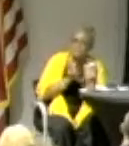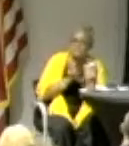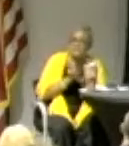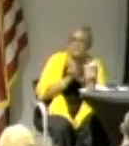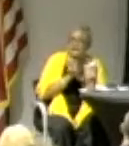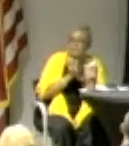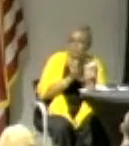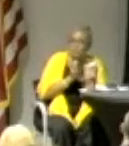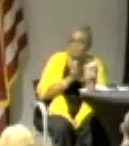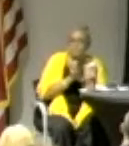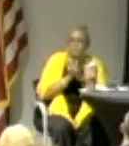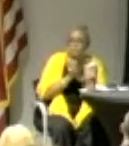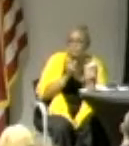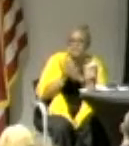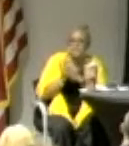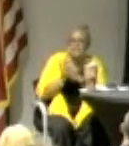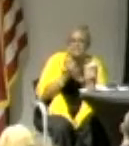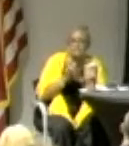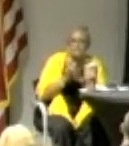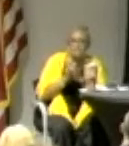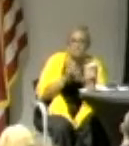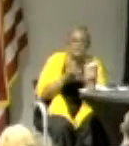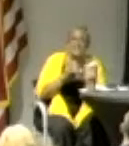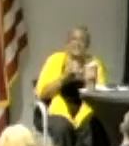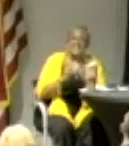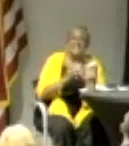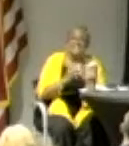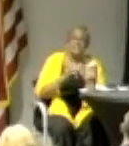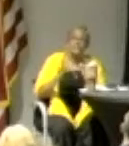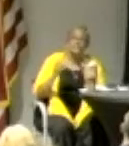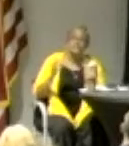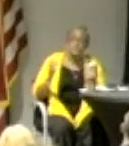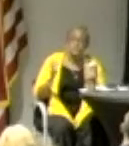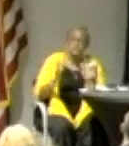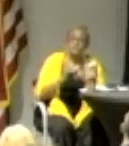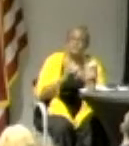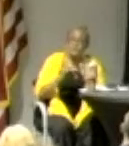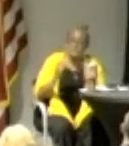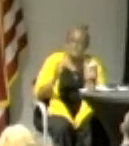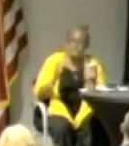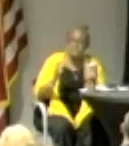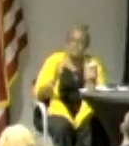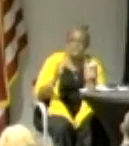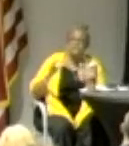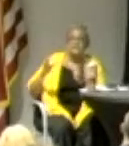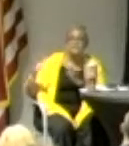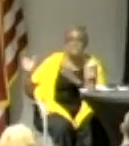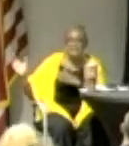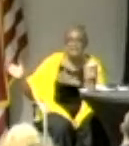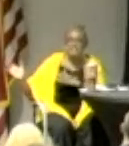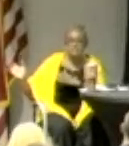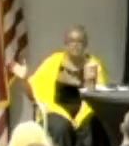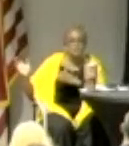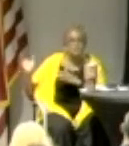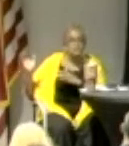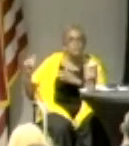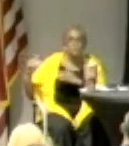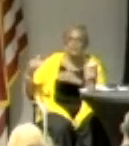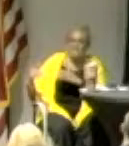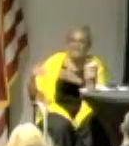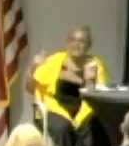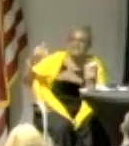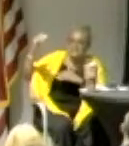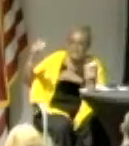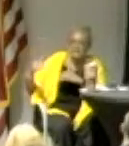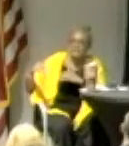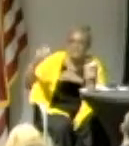something different. I'm hopeful that what we're planning this year, again, as another sort of transition year, that by next year, we will